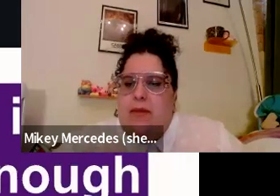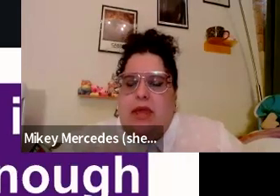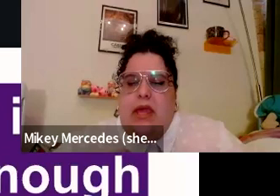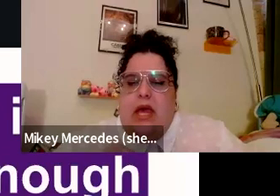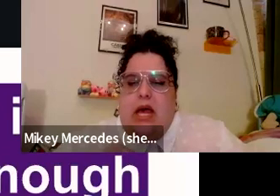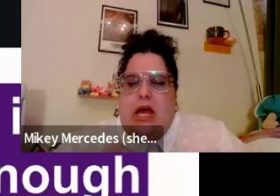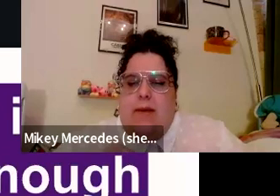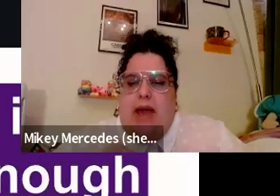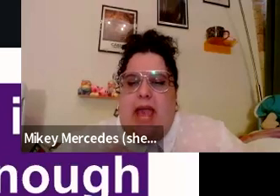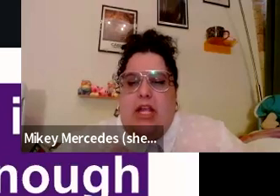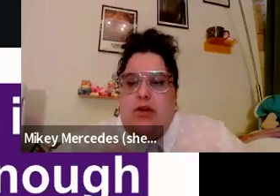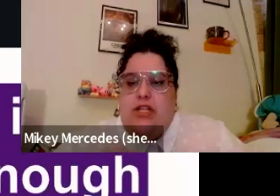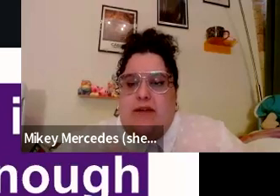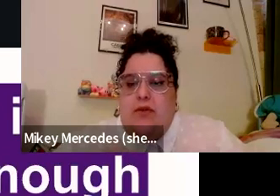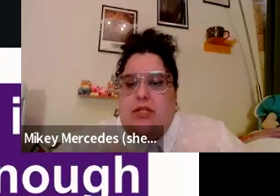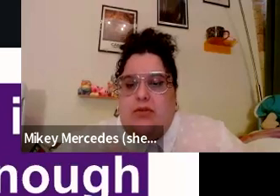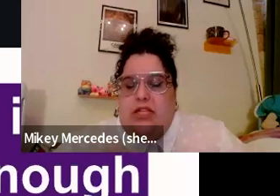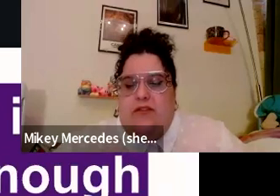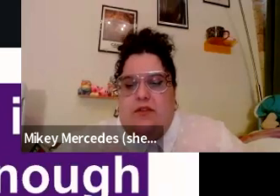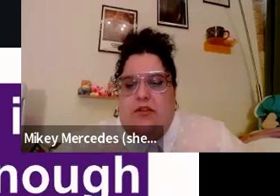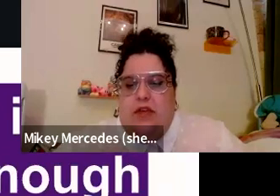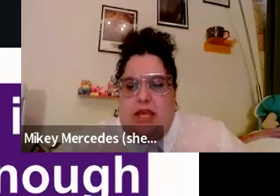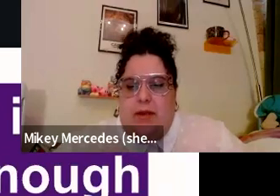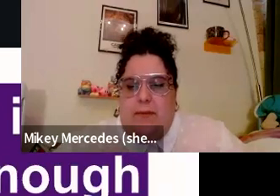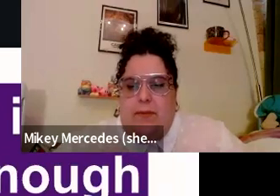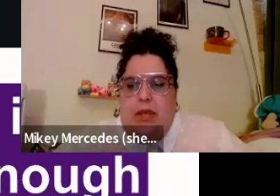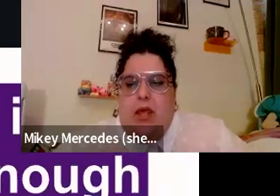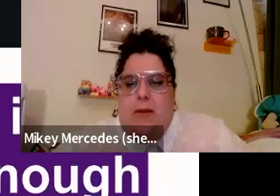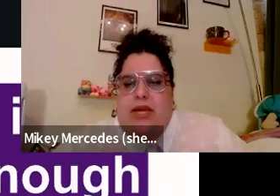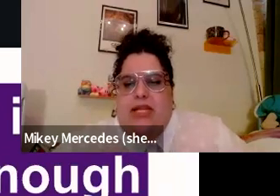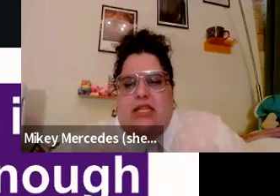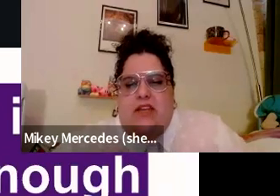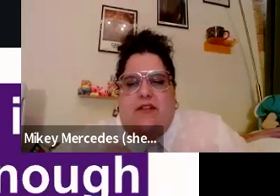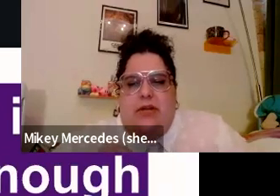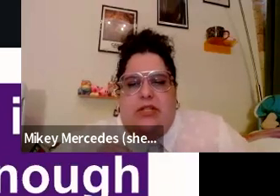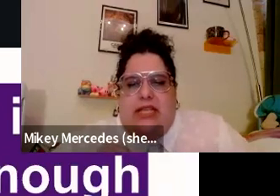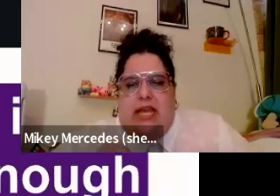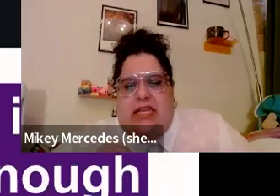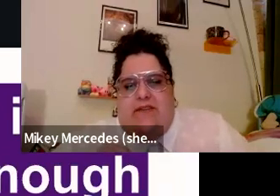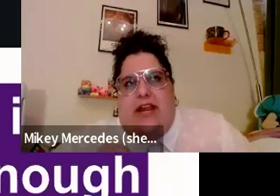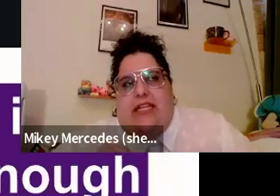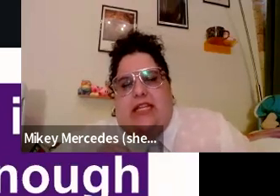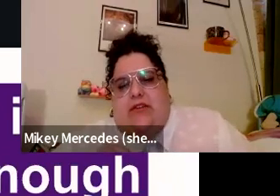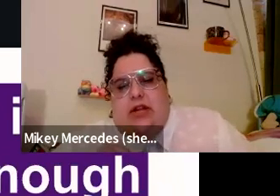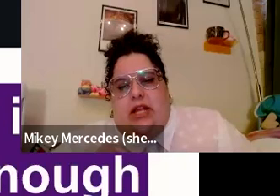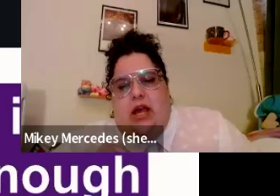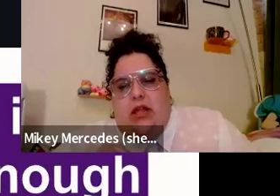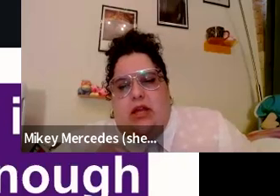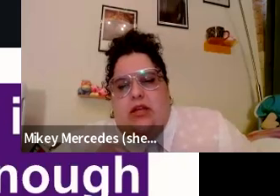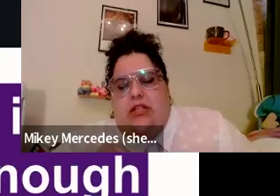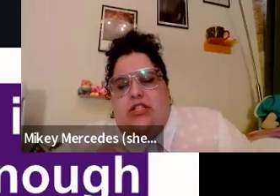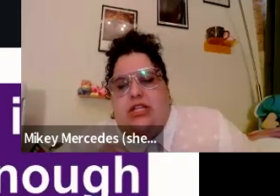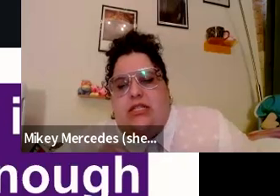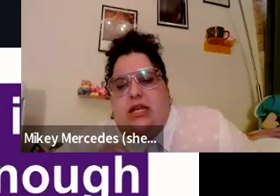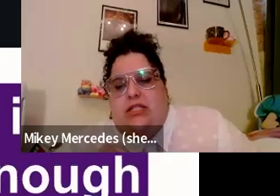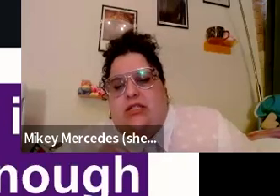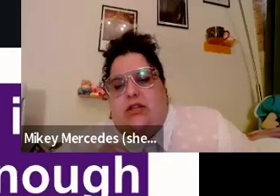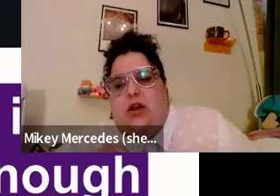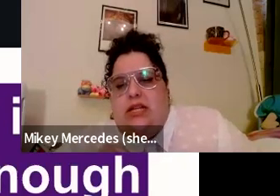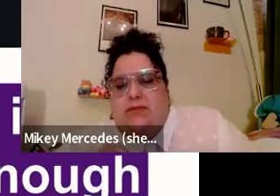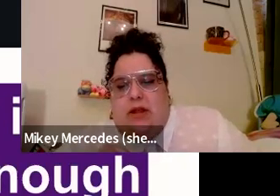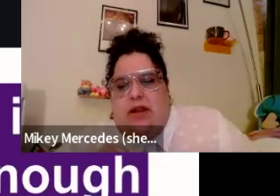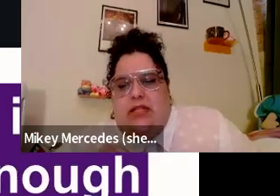back, or taken it to human resources. But at the time, I was 23 and didn't realize that what they